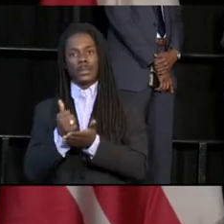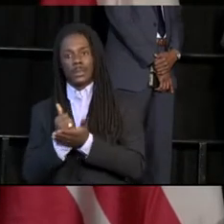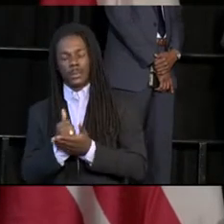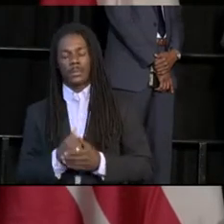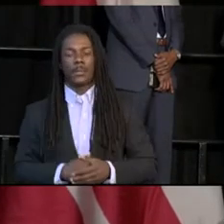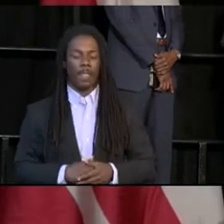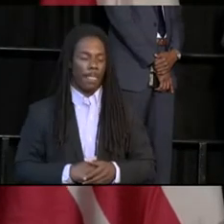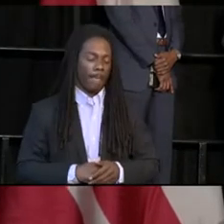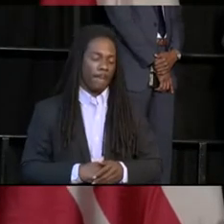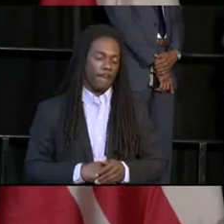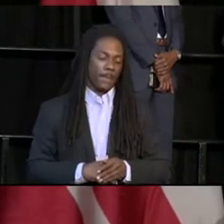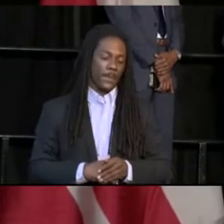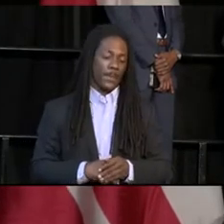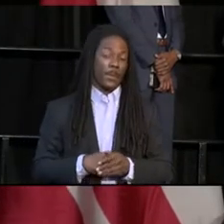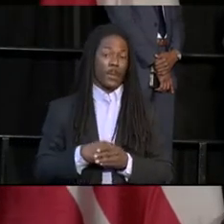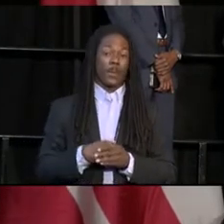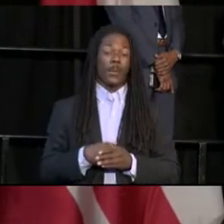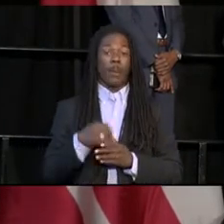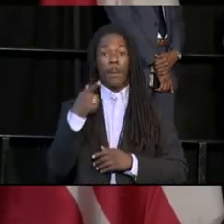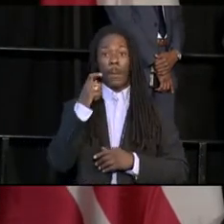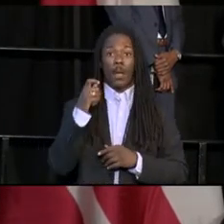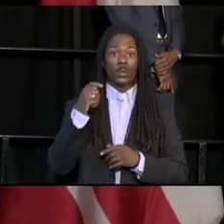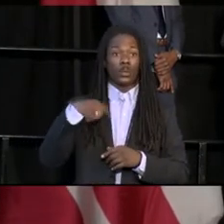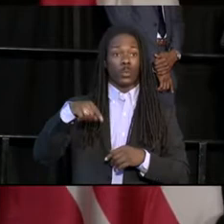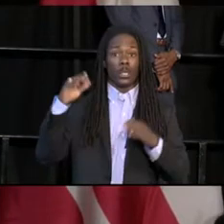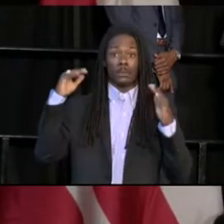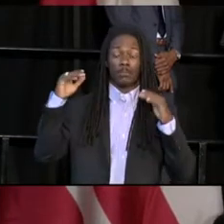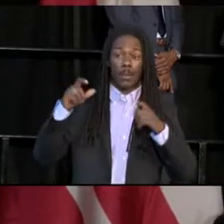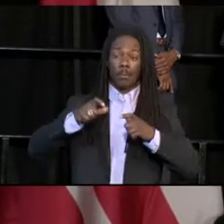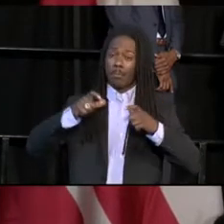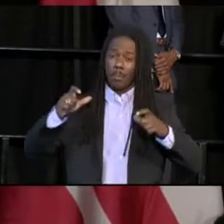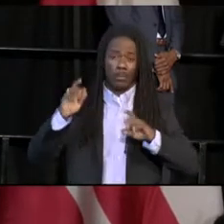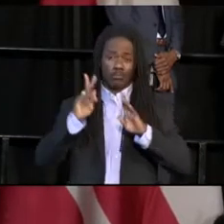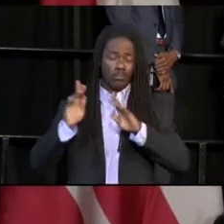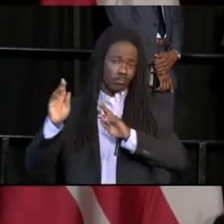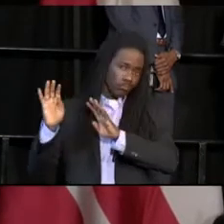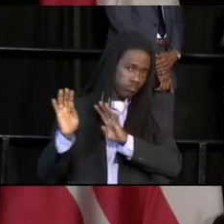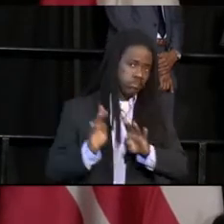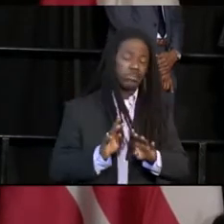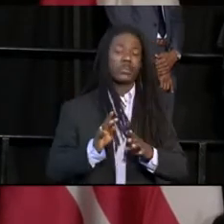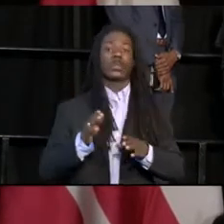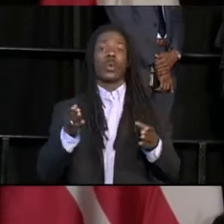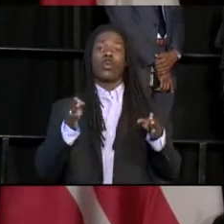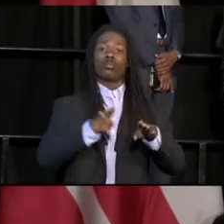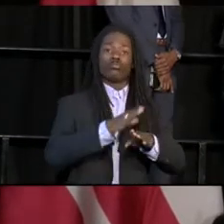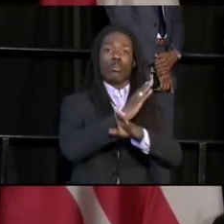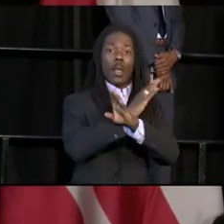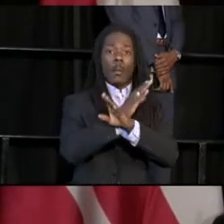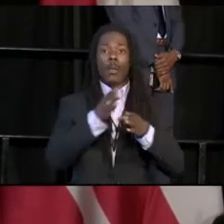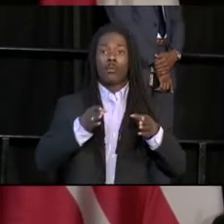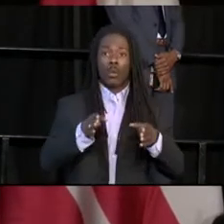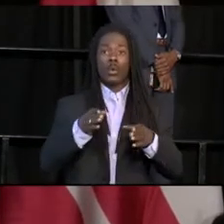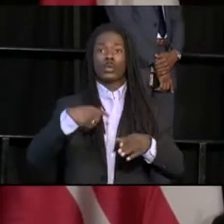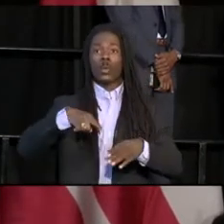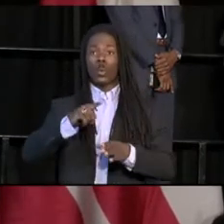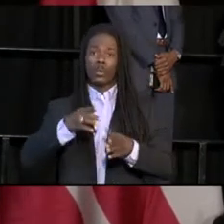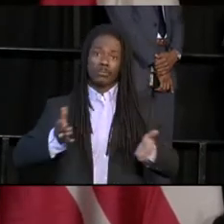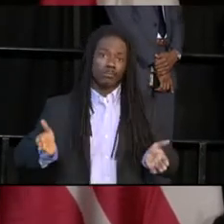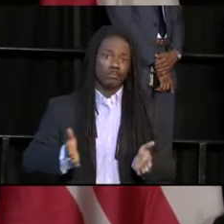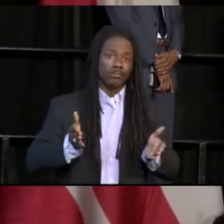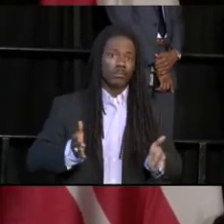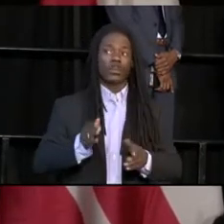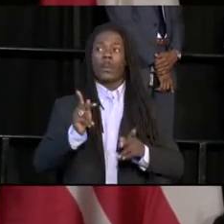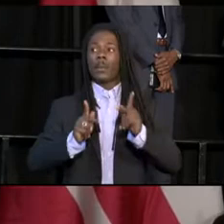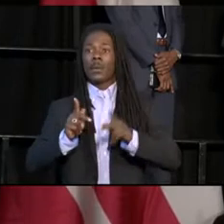reunification. Because of the expected large crowds and closures of our roads, we encourage everyone attending the rally